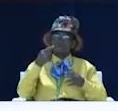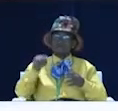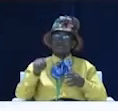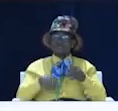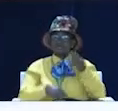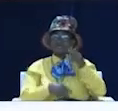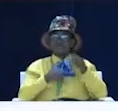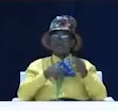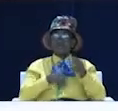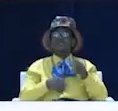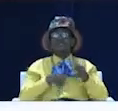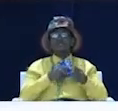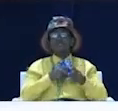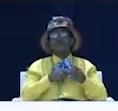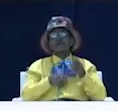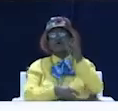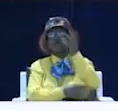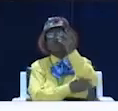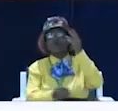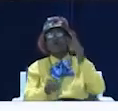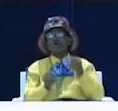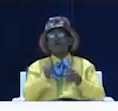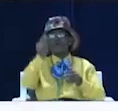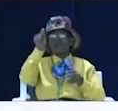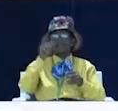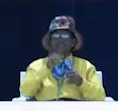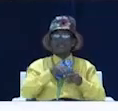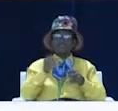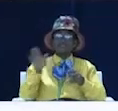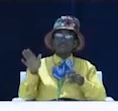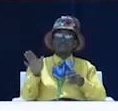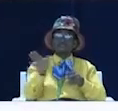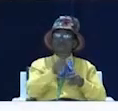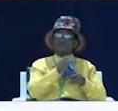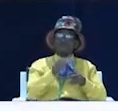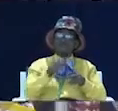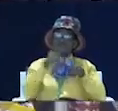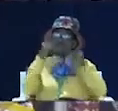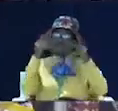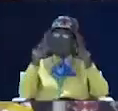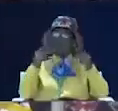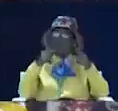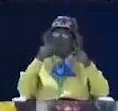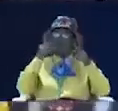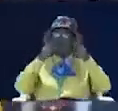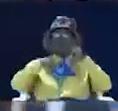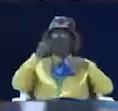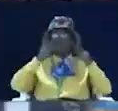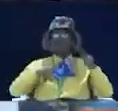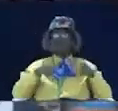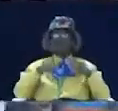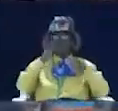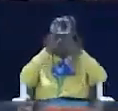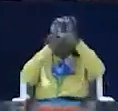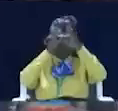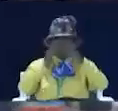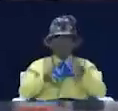Daddy asked me to tell you, very soon you will be the richest in that village.